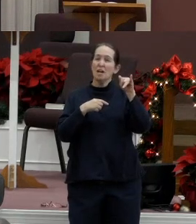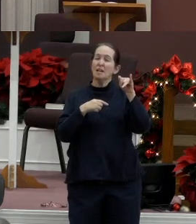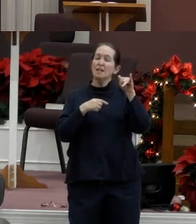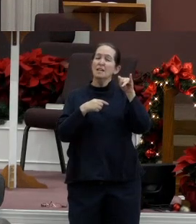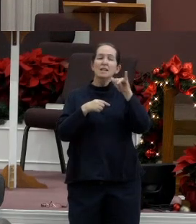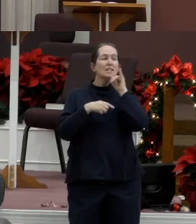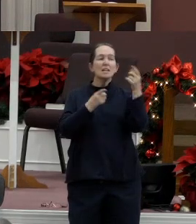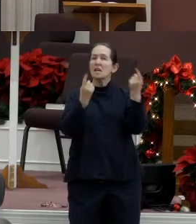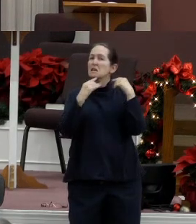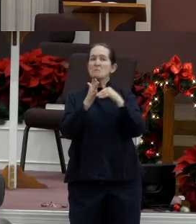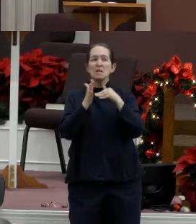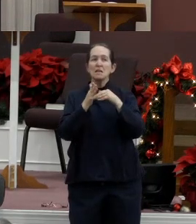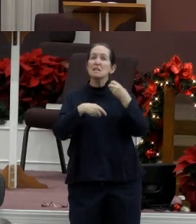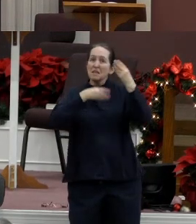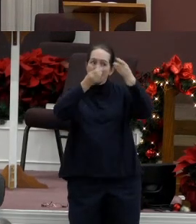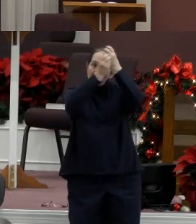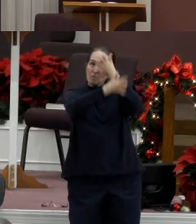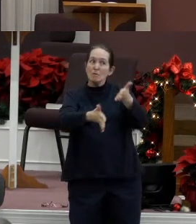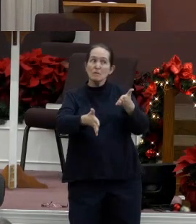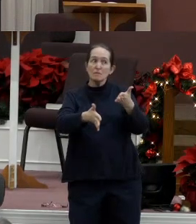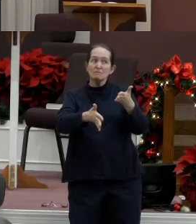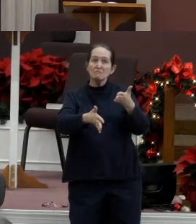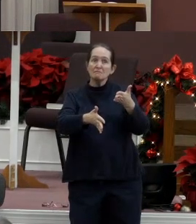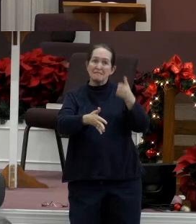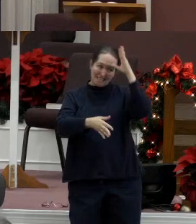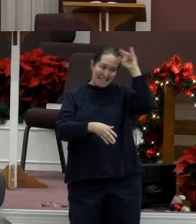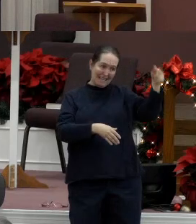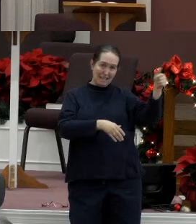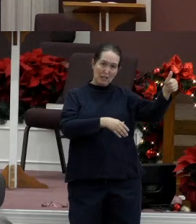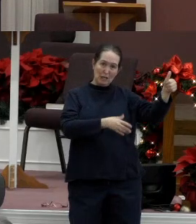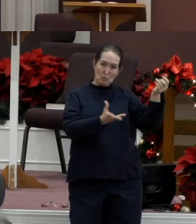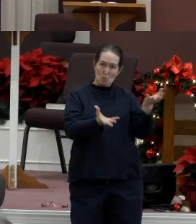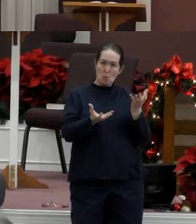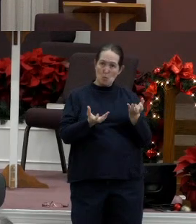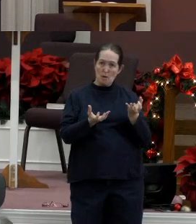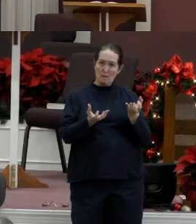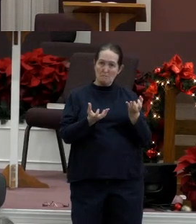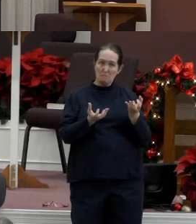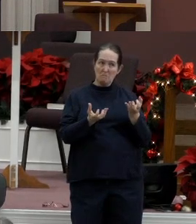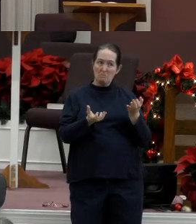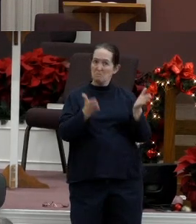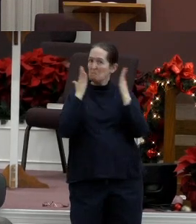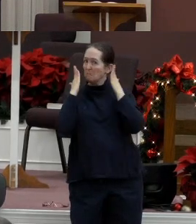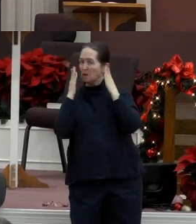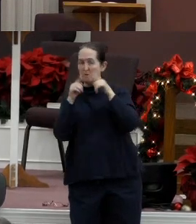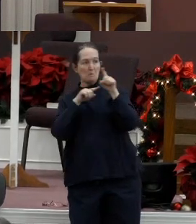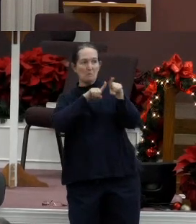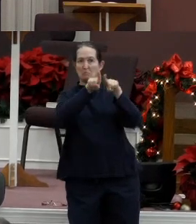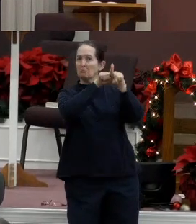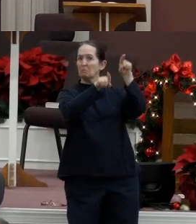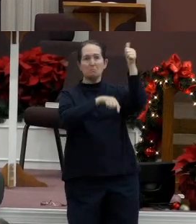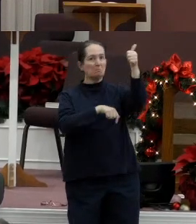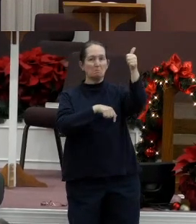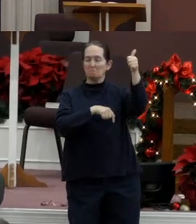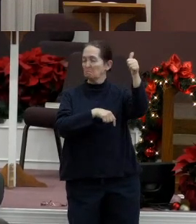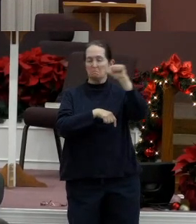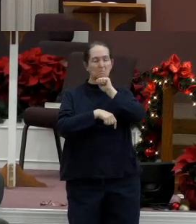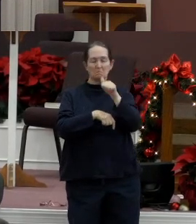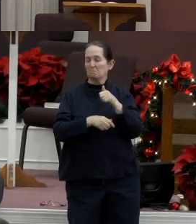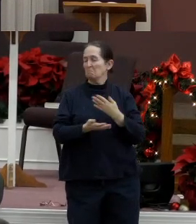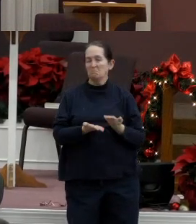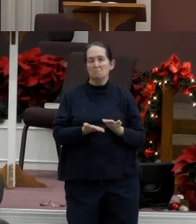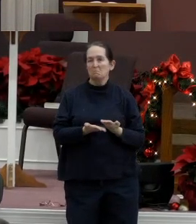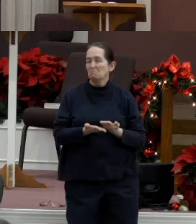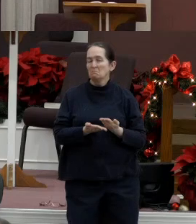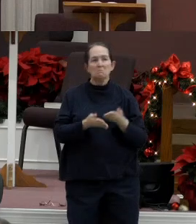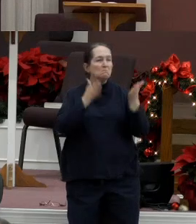him the information that he wanted. He didn't pay attention to the star itself. He